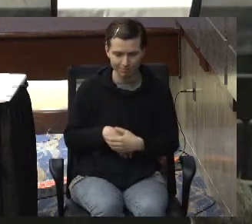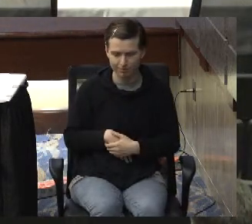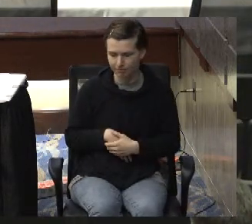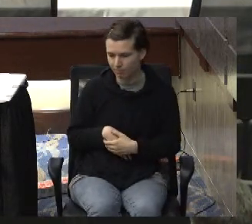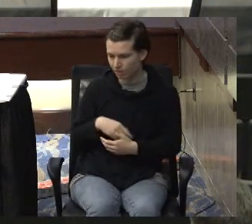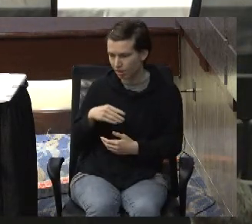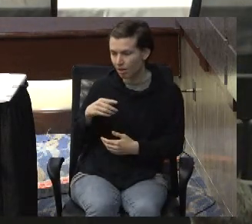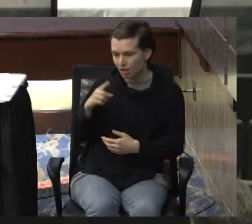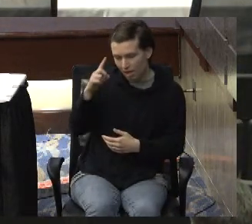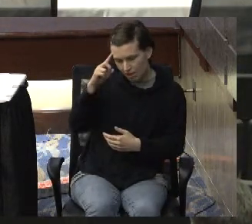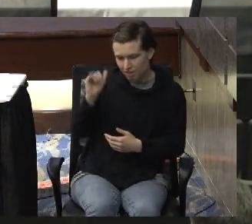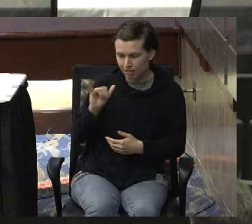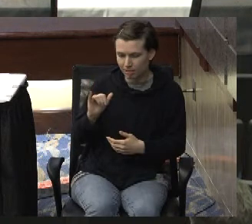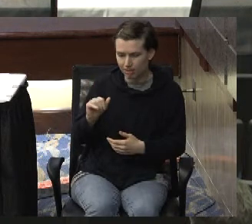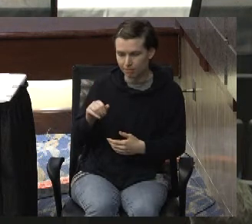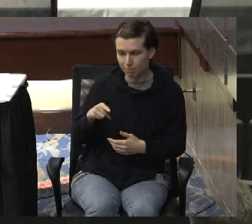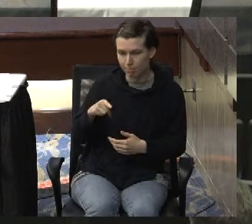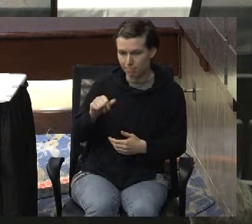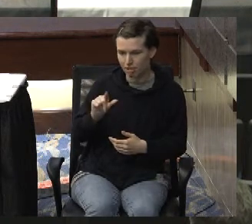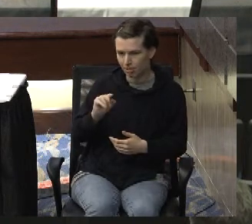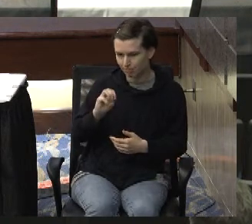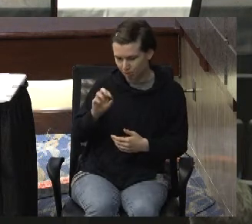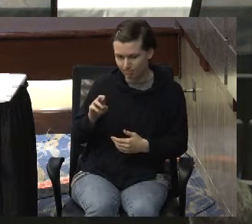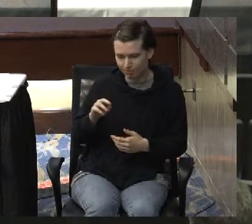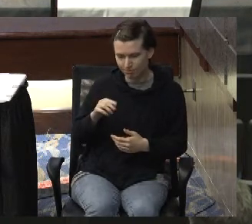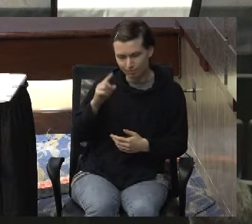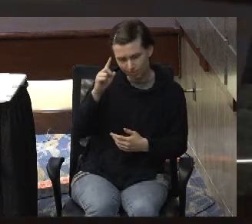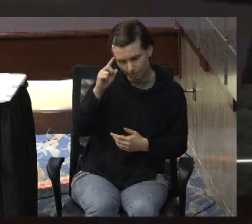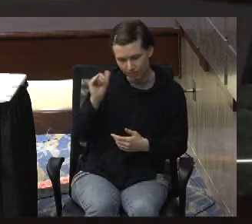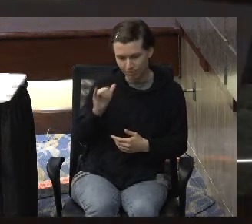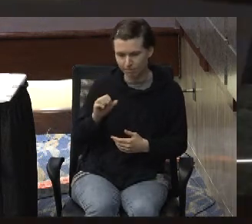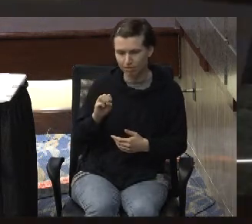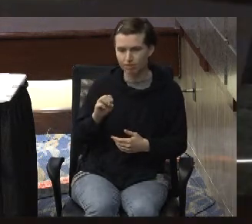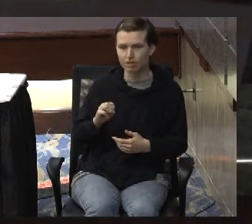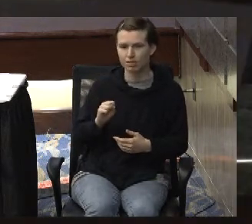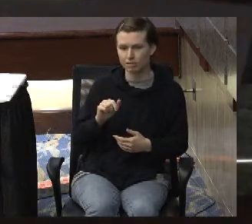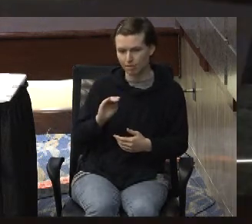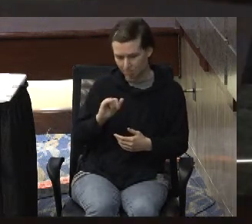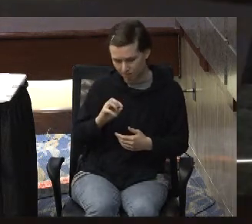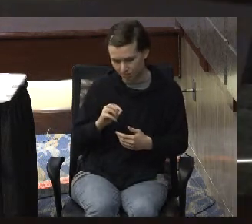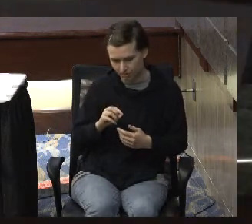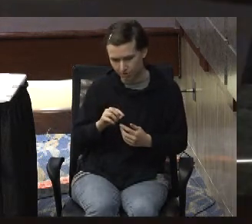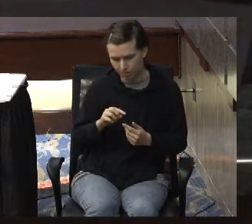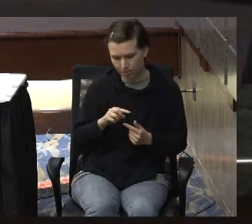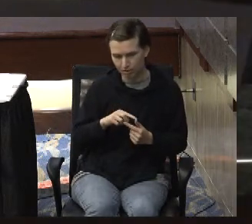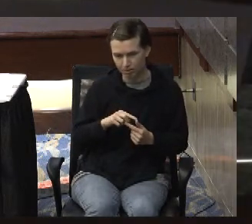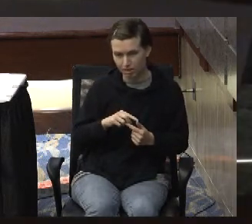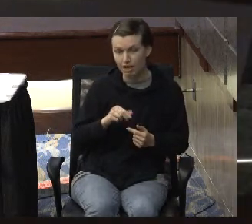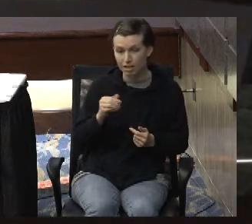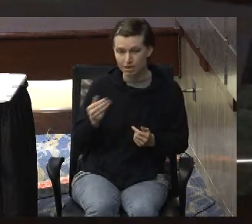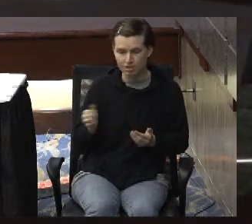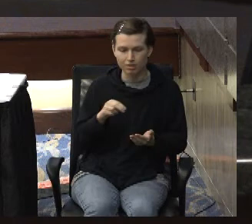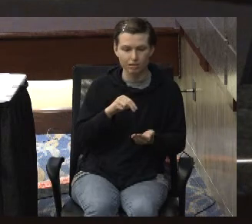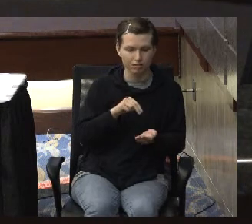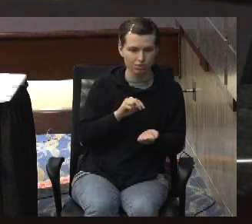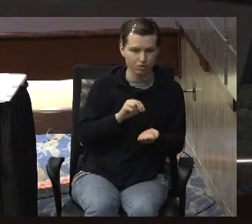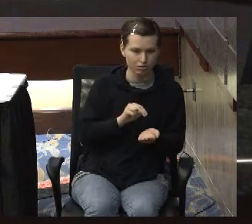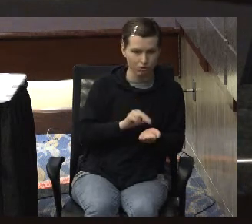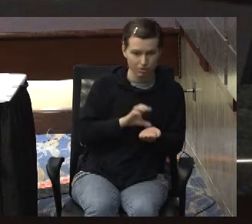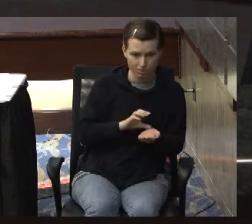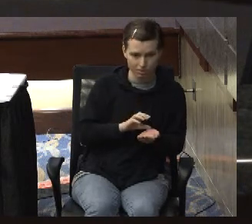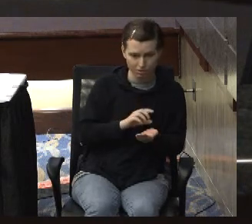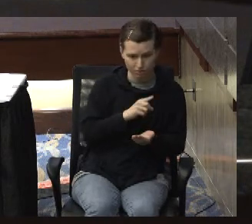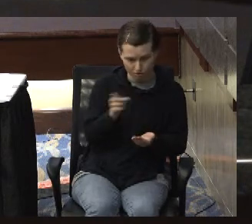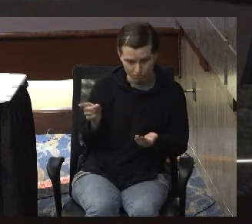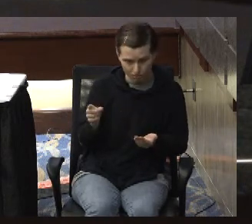Councilmember or Mayor Pro Tem Sabito's just gratitude to both Teresa and Dr. Northcutt. Y'all hold us accountable, and